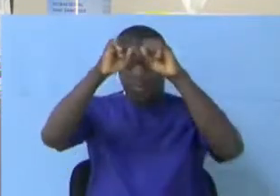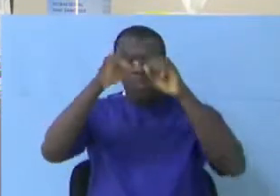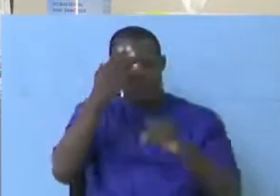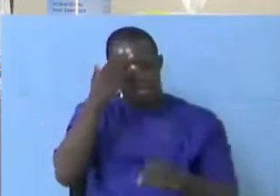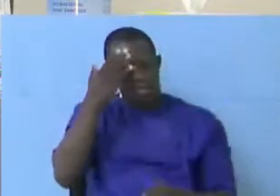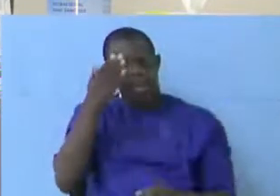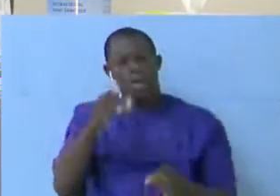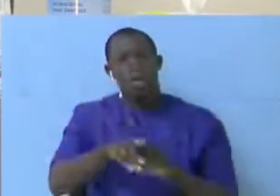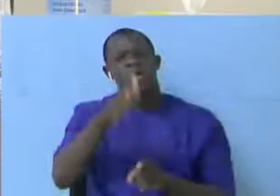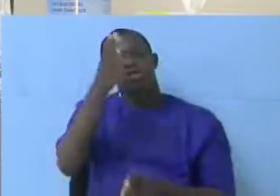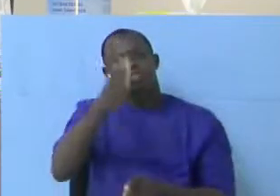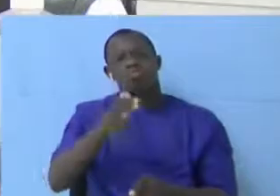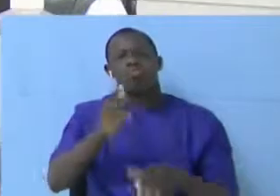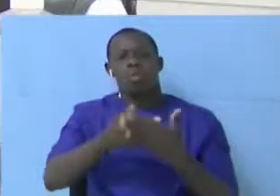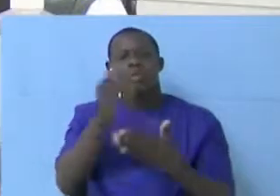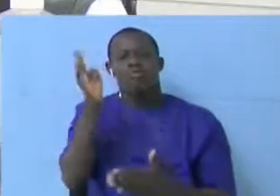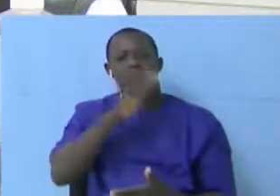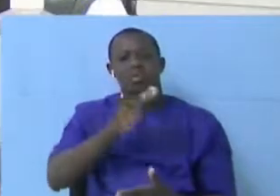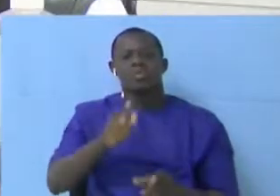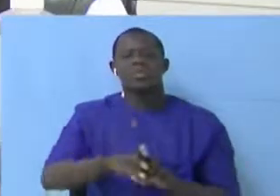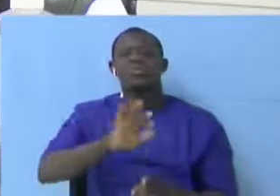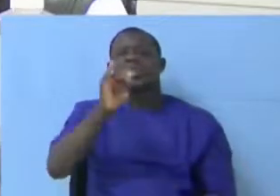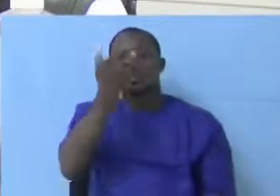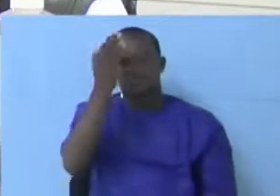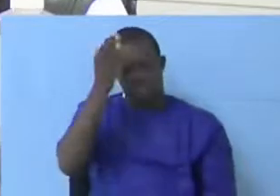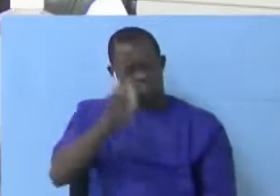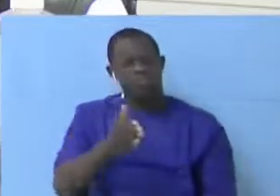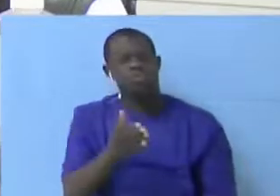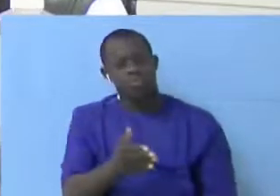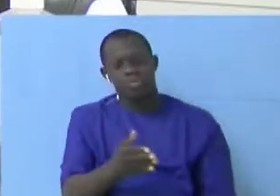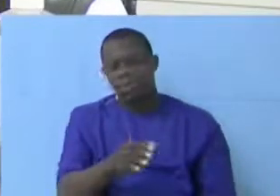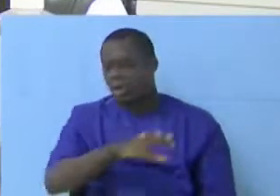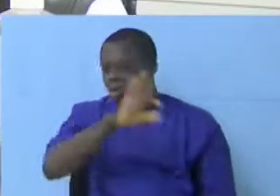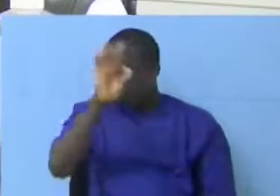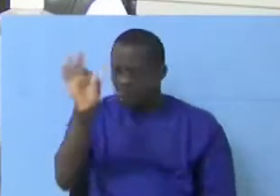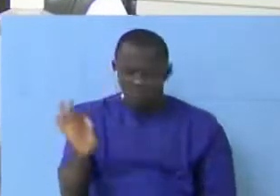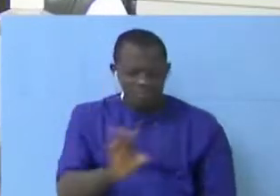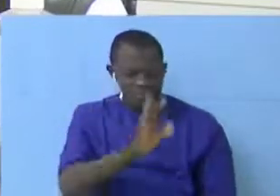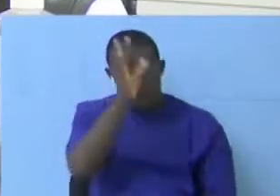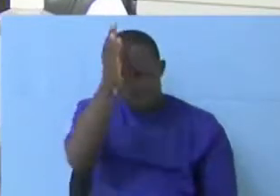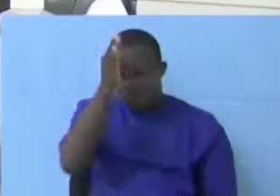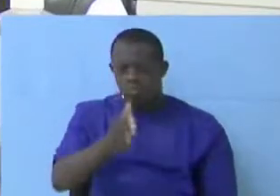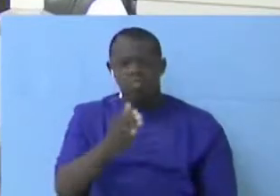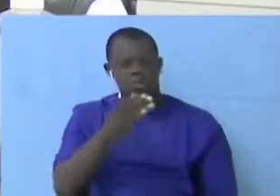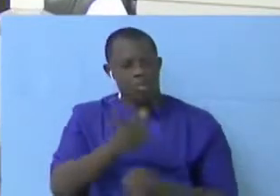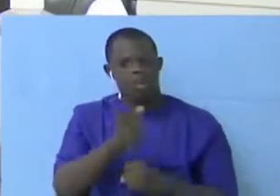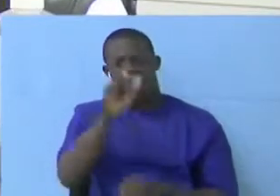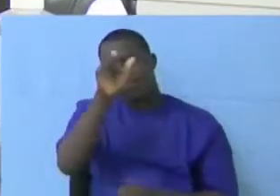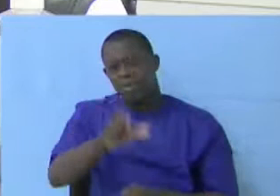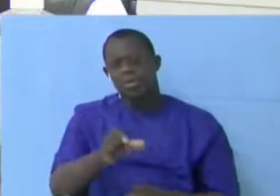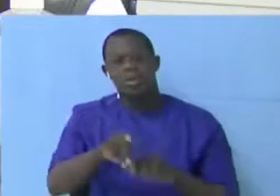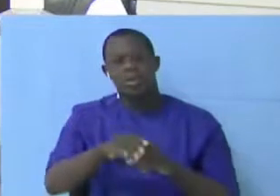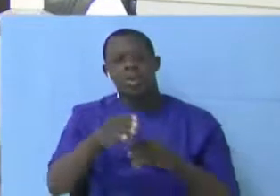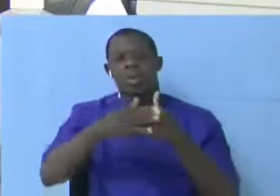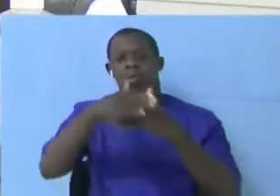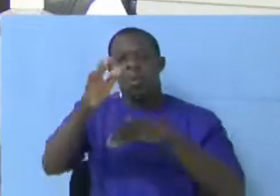True or false? Very true, and that was very shocking. And it